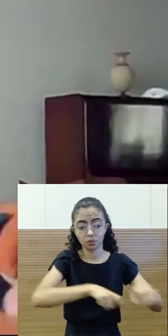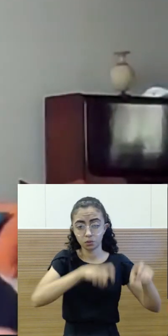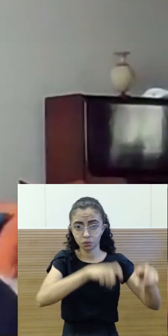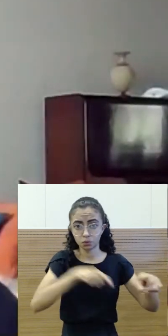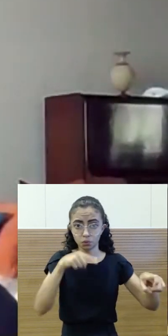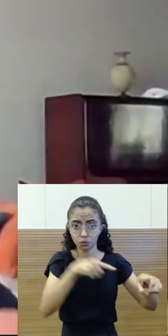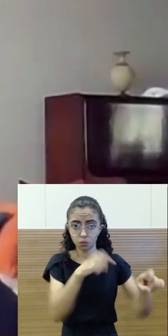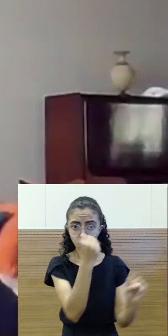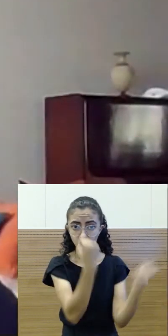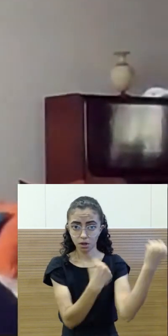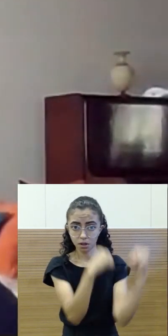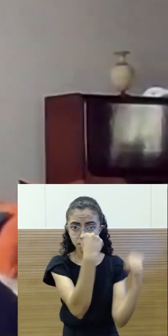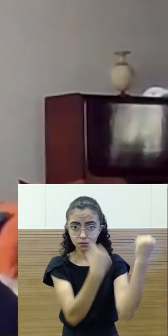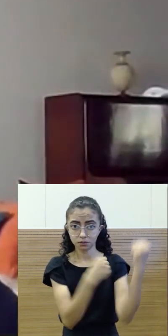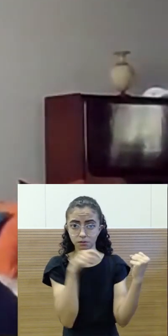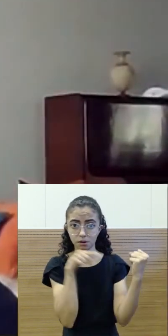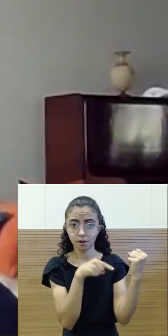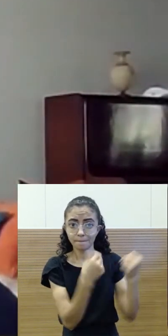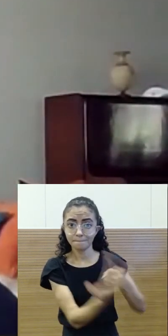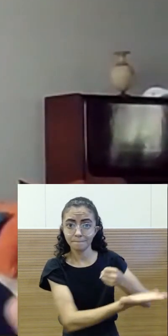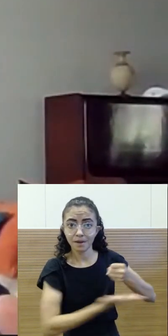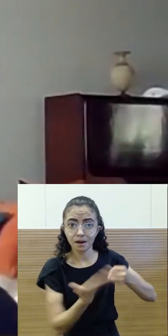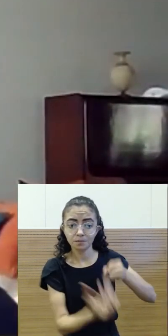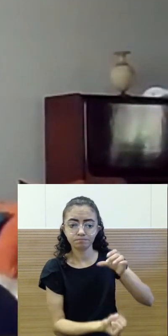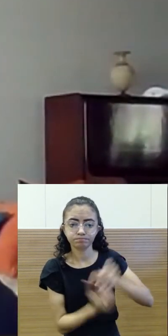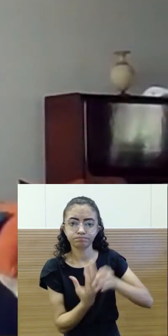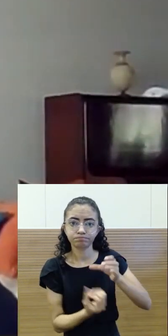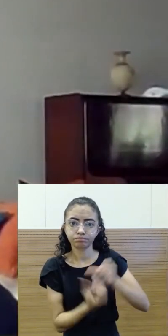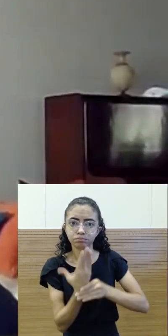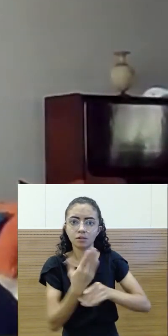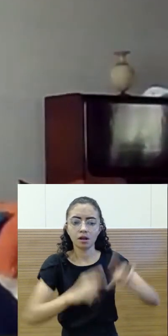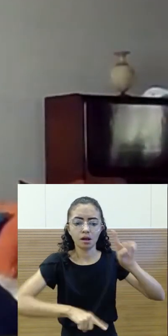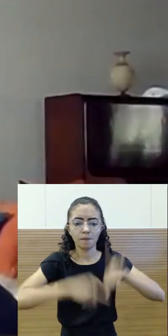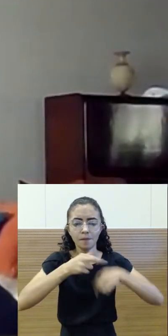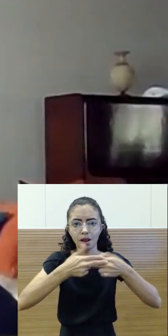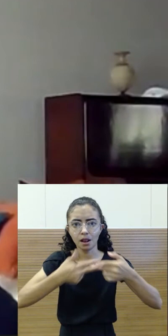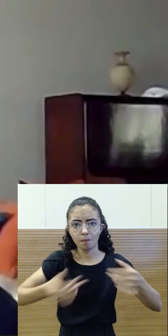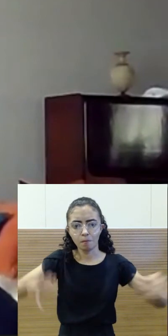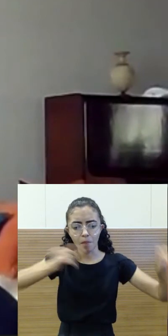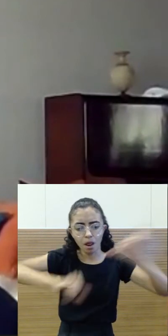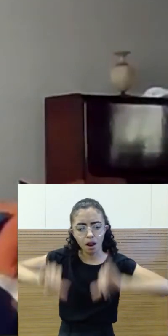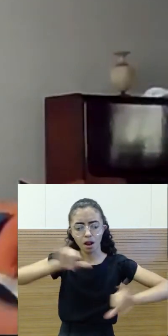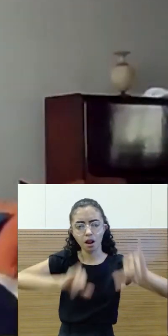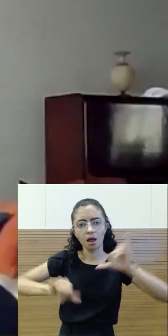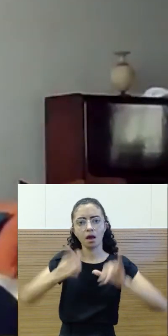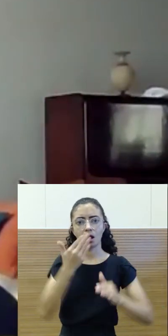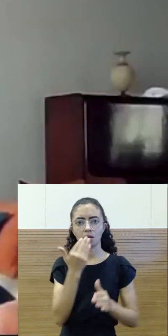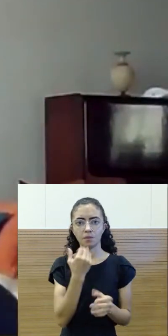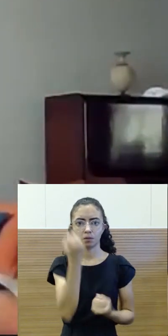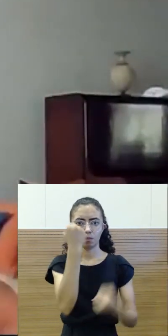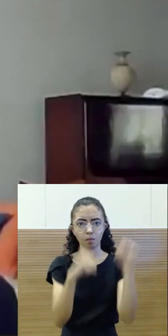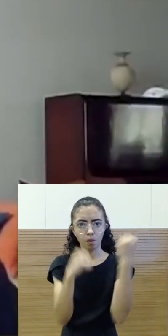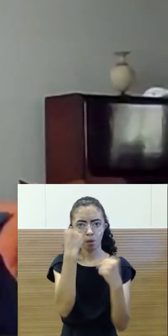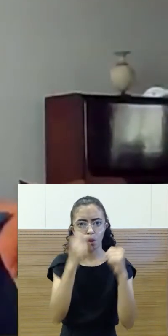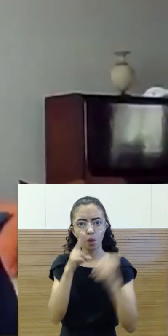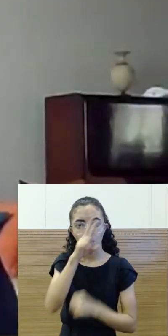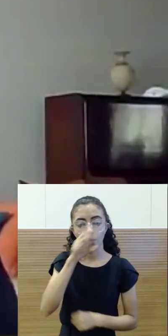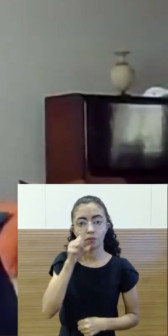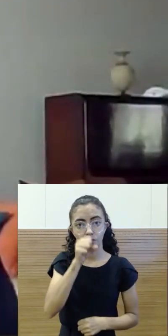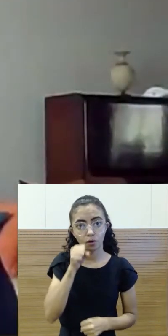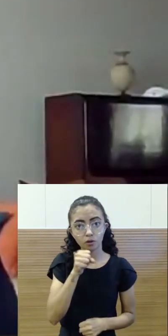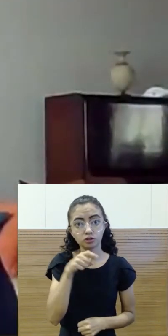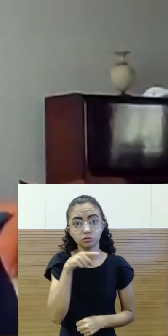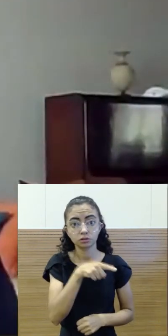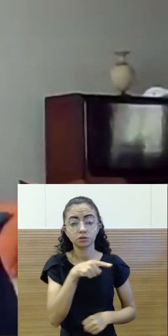because the industrial agriculture that is in the very base of the production of ingredients, of ultra-processed foods,